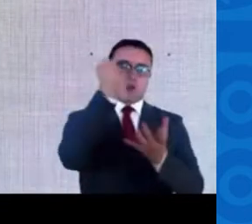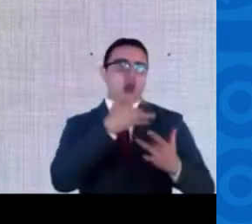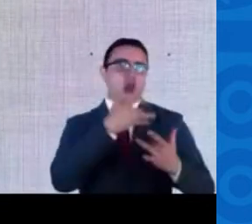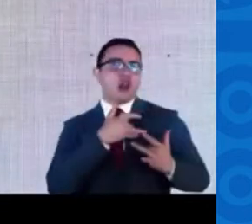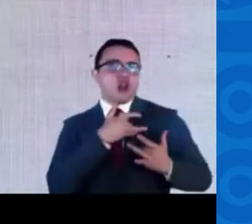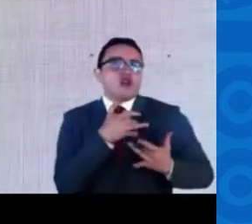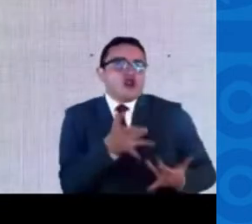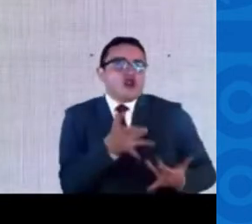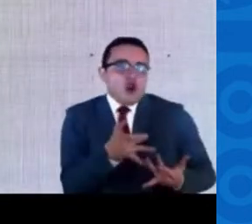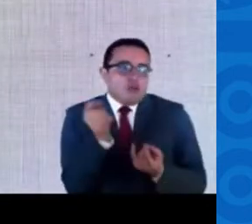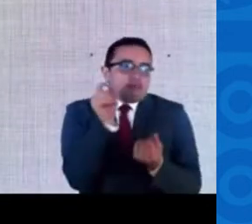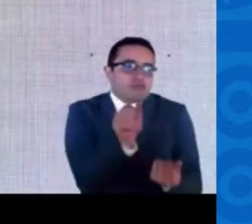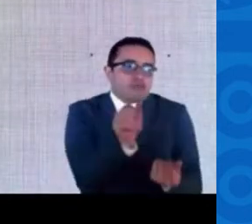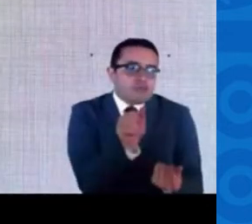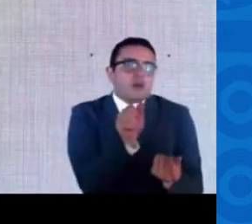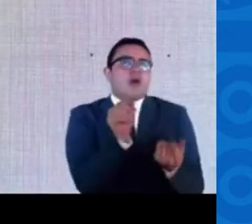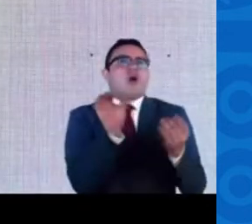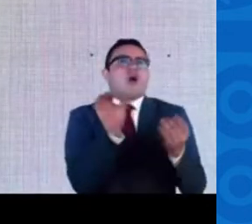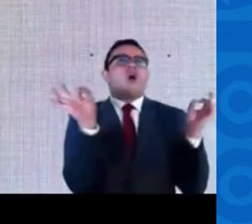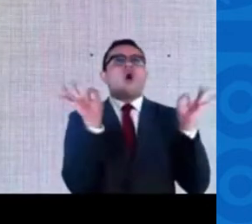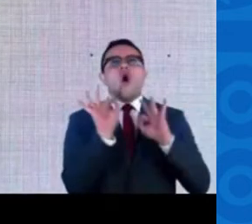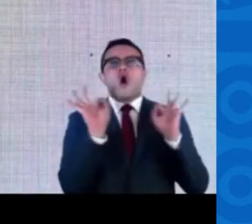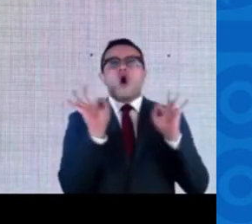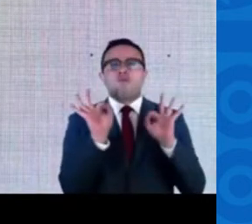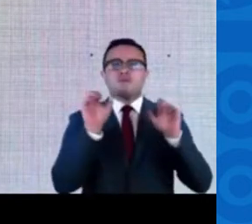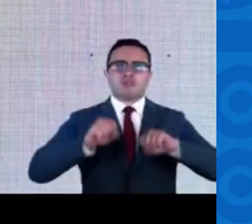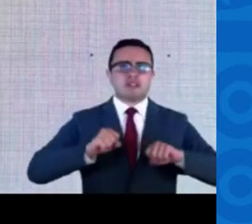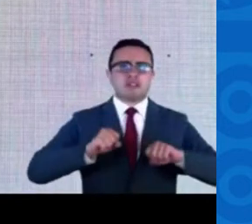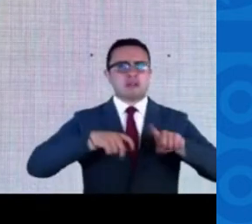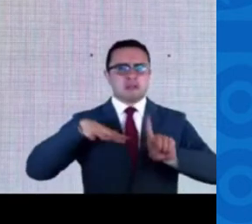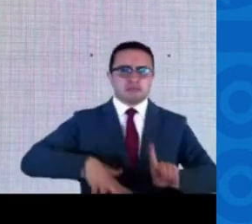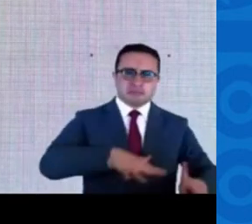may be also sponsors, donors,